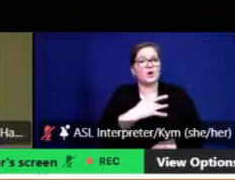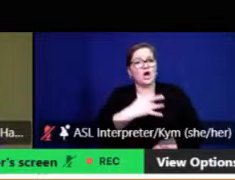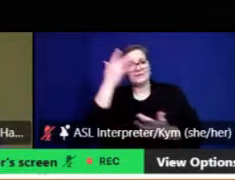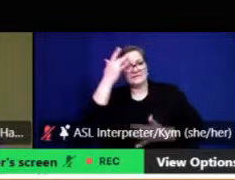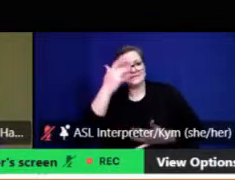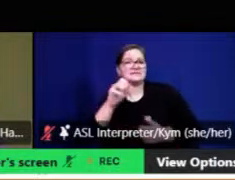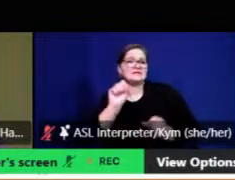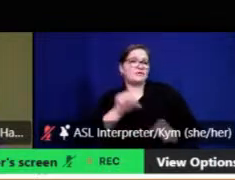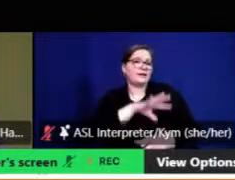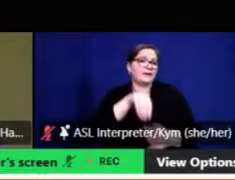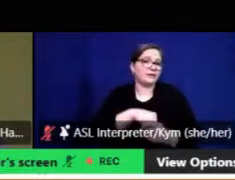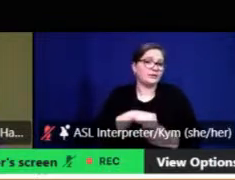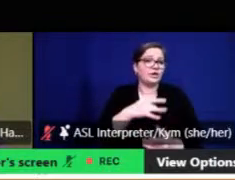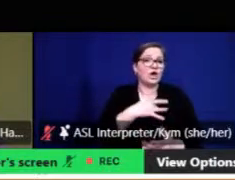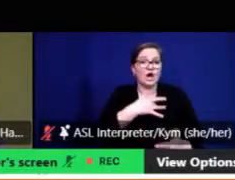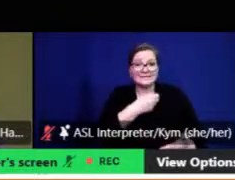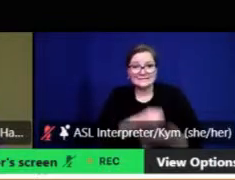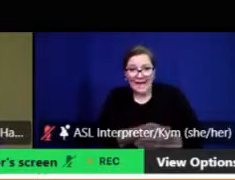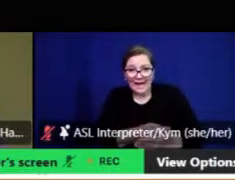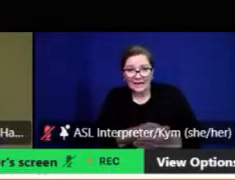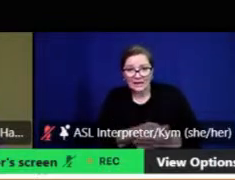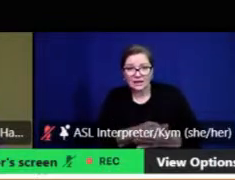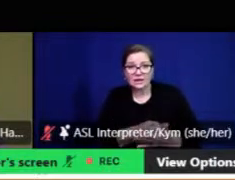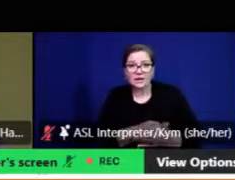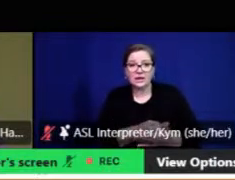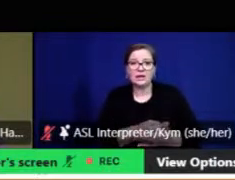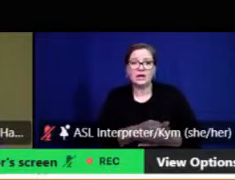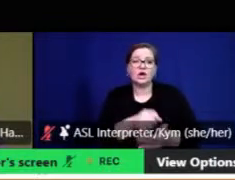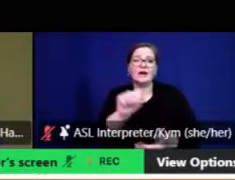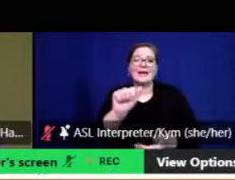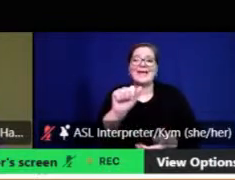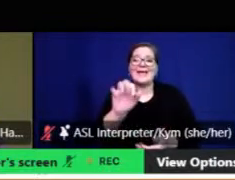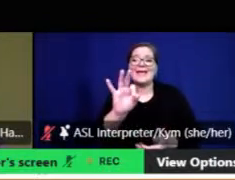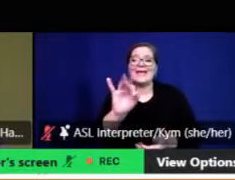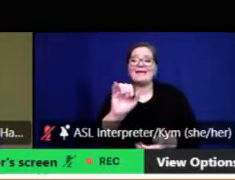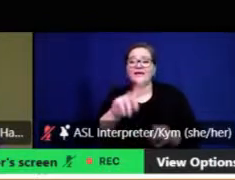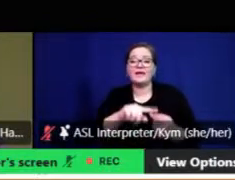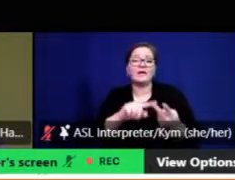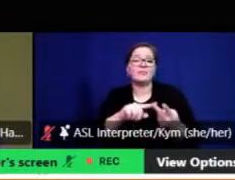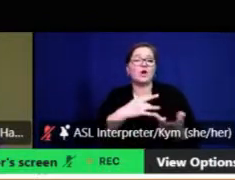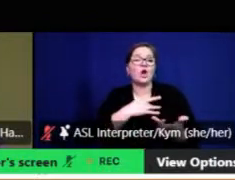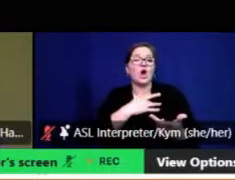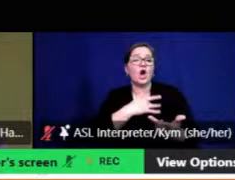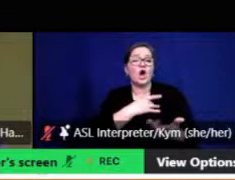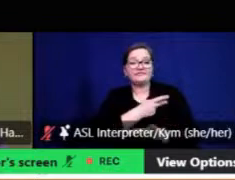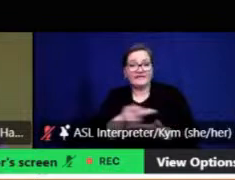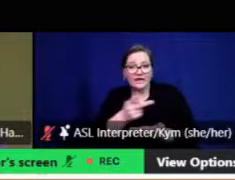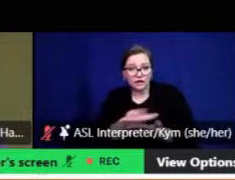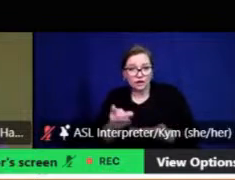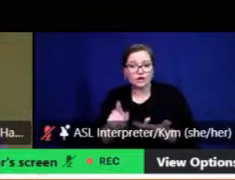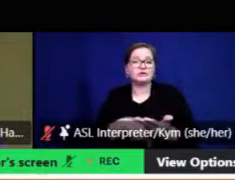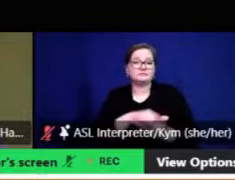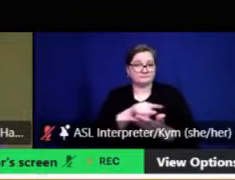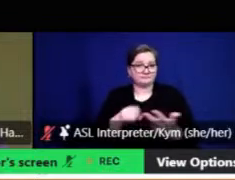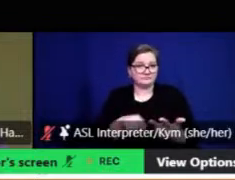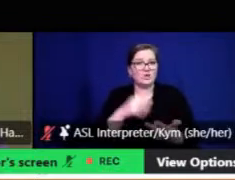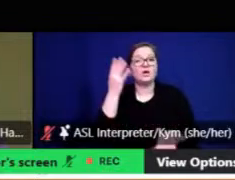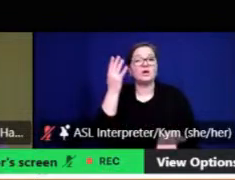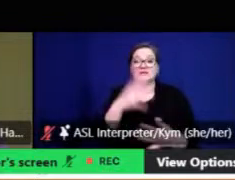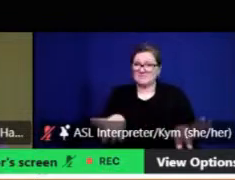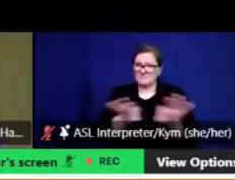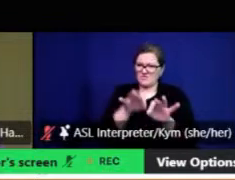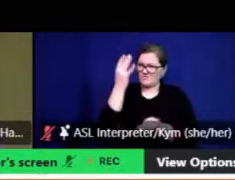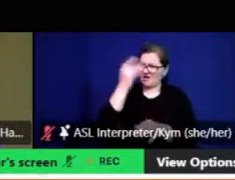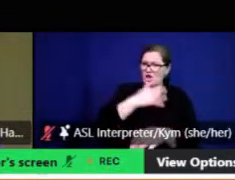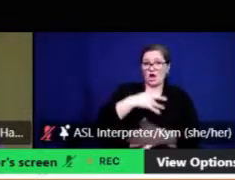can include a heart attack, or what we hear of as AFib, or heart failure. And it's important because